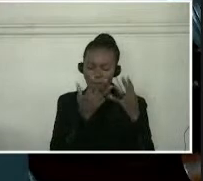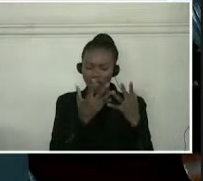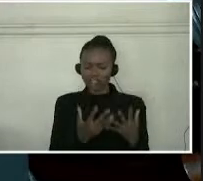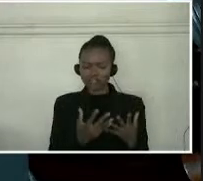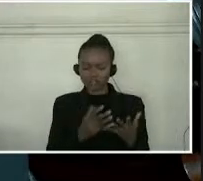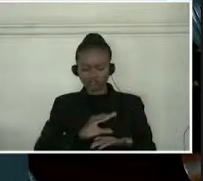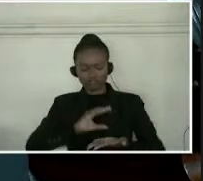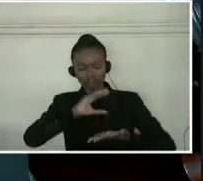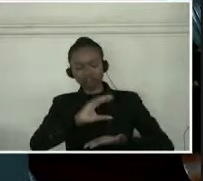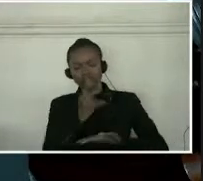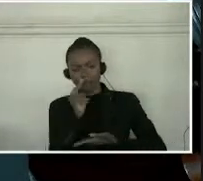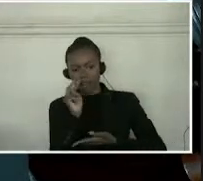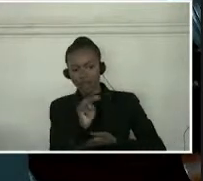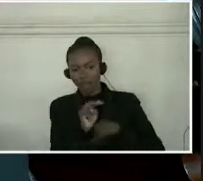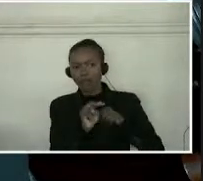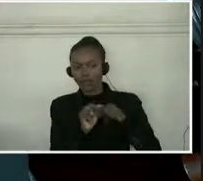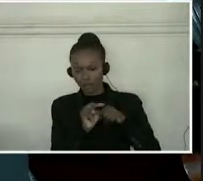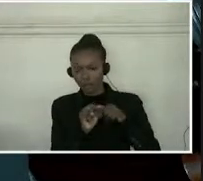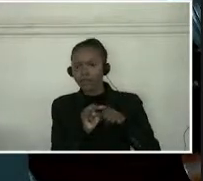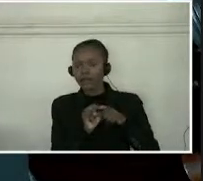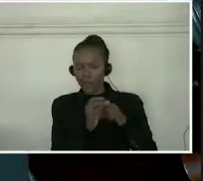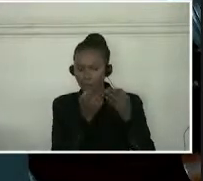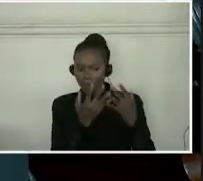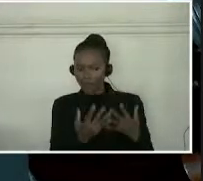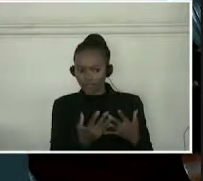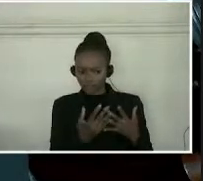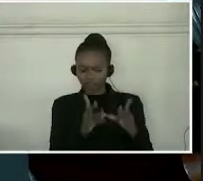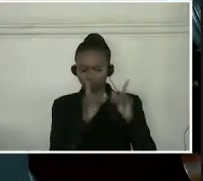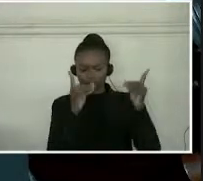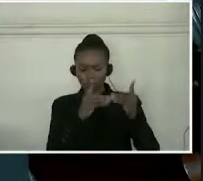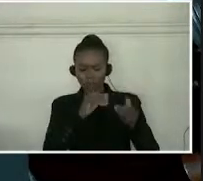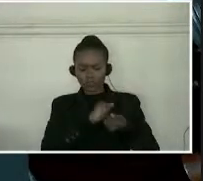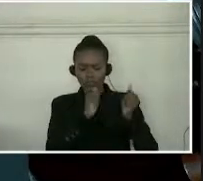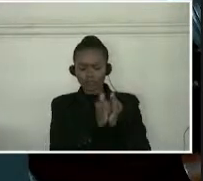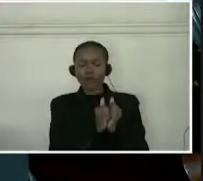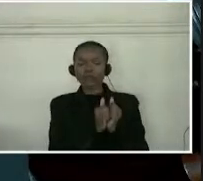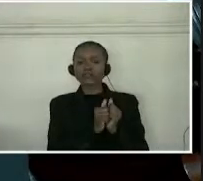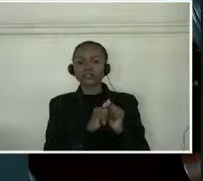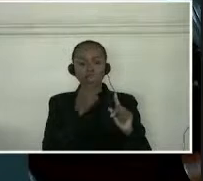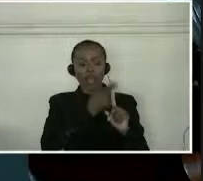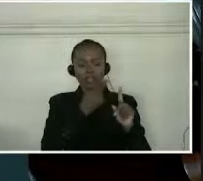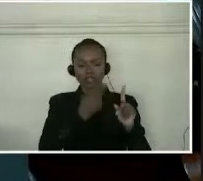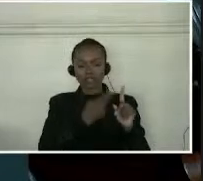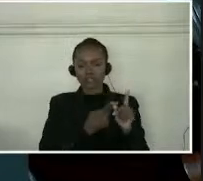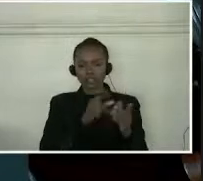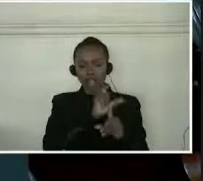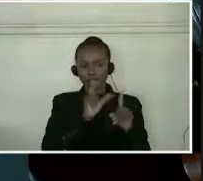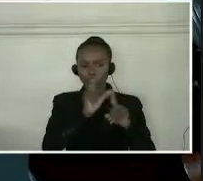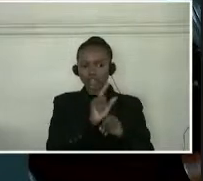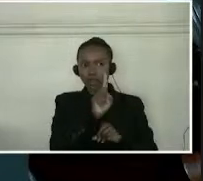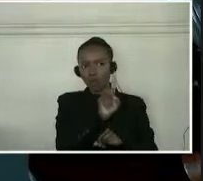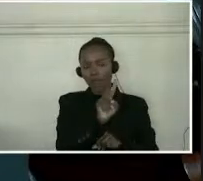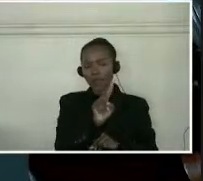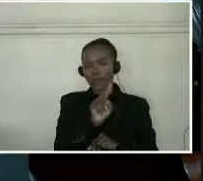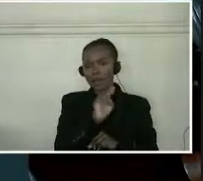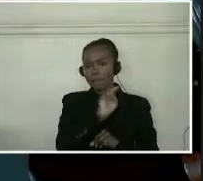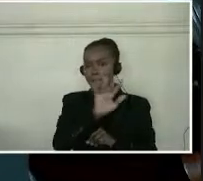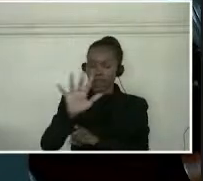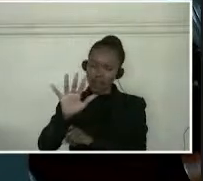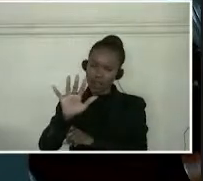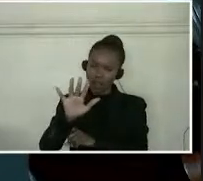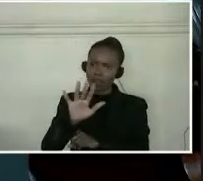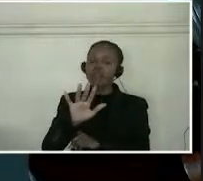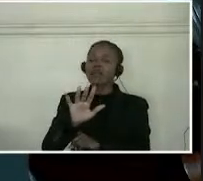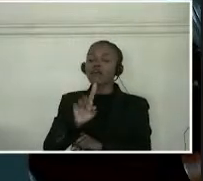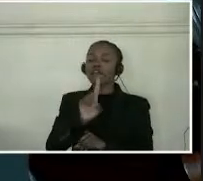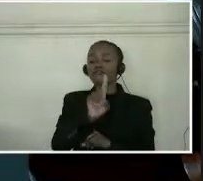departmental baseline budget allocation for the department of sports arts and culture is at 1 billion 489 million and 55